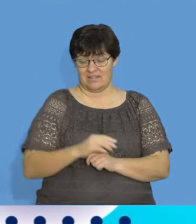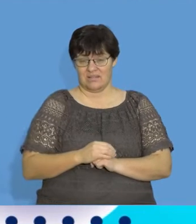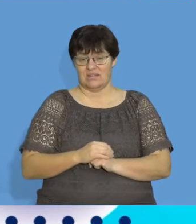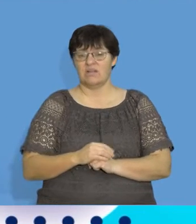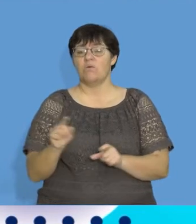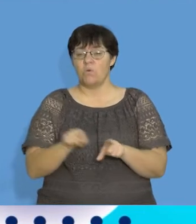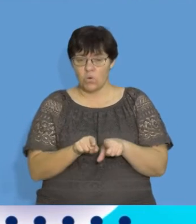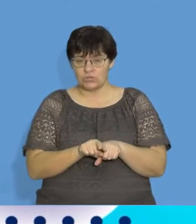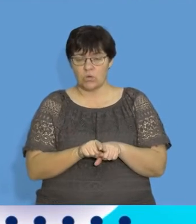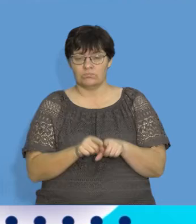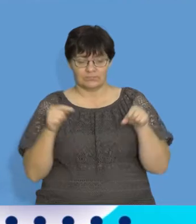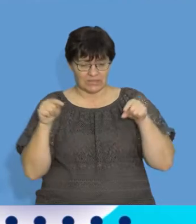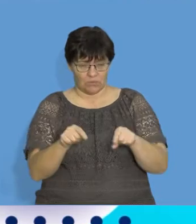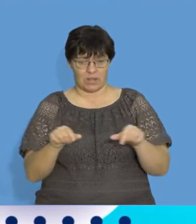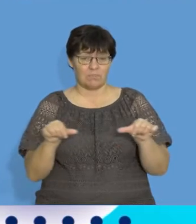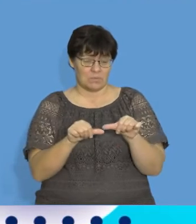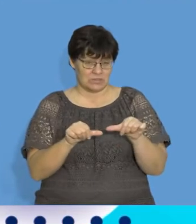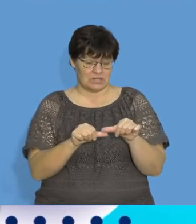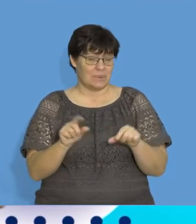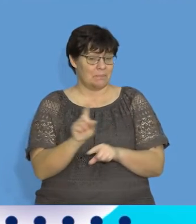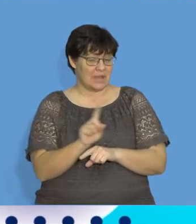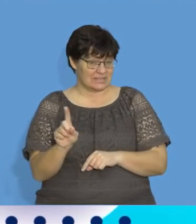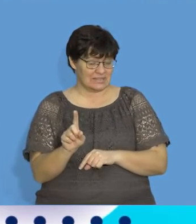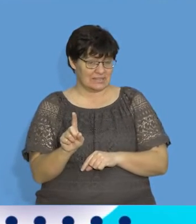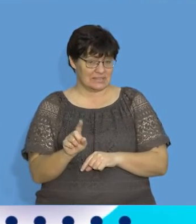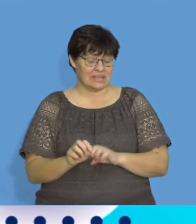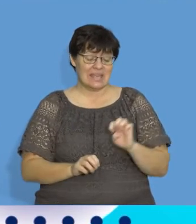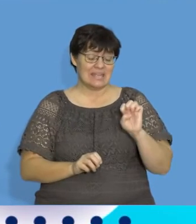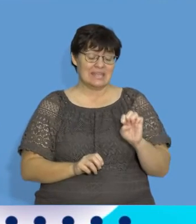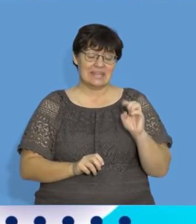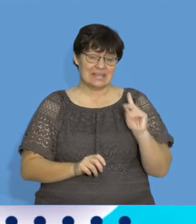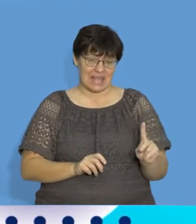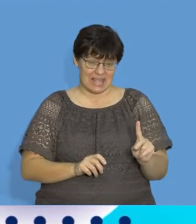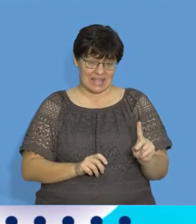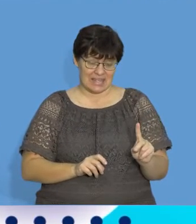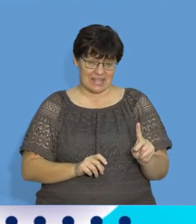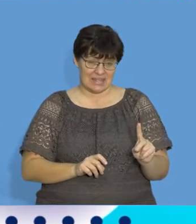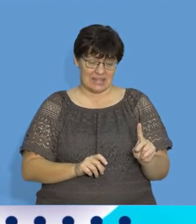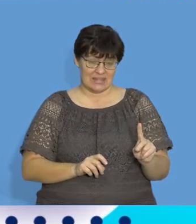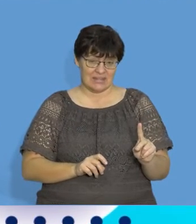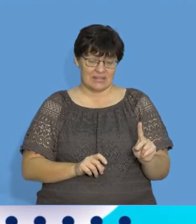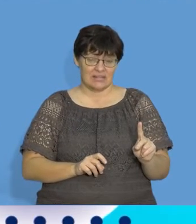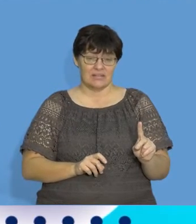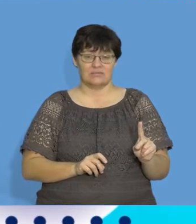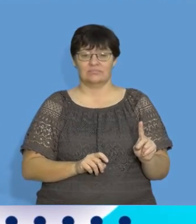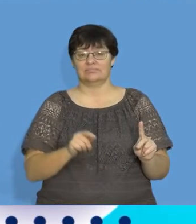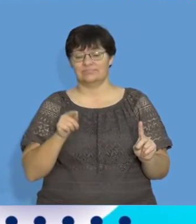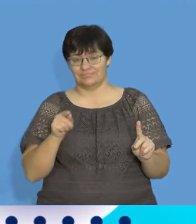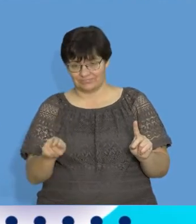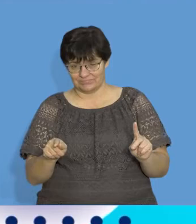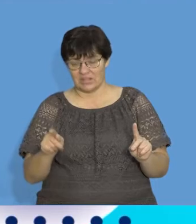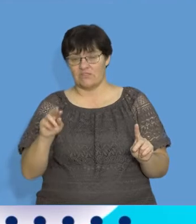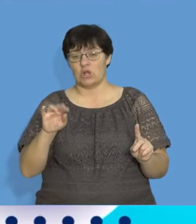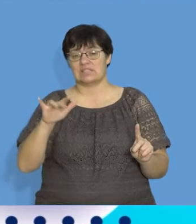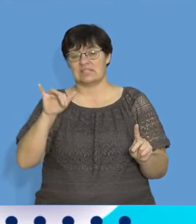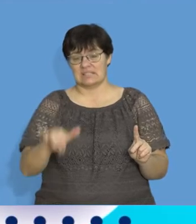There's also a direct proportion, but kinetic energy is directly proportional to